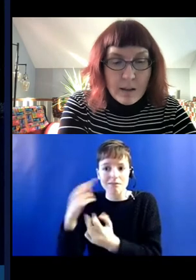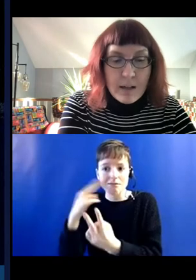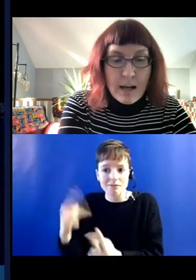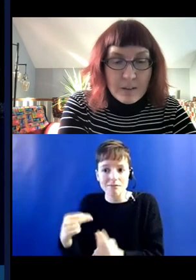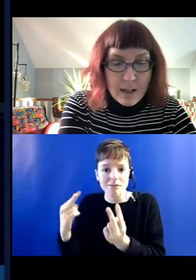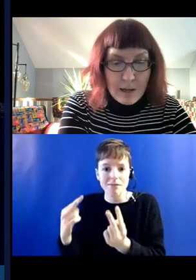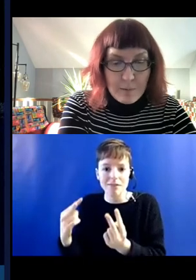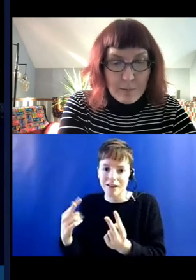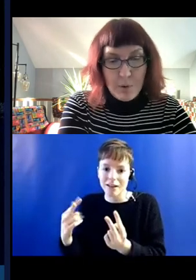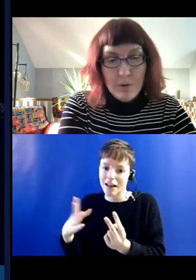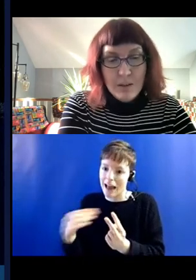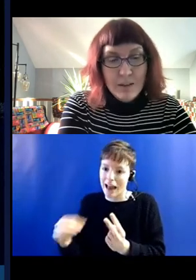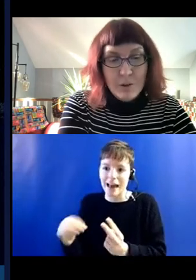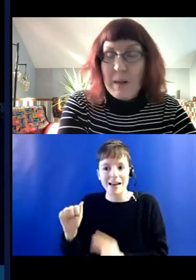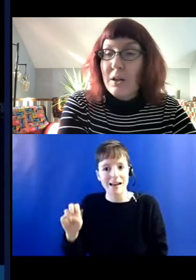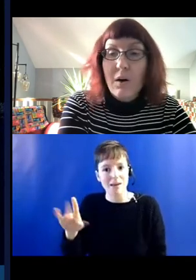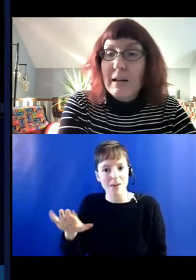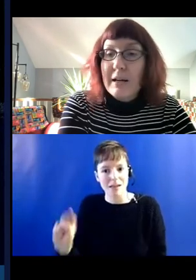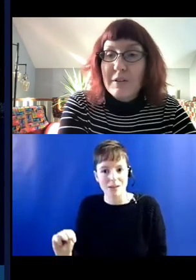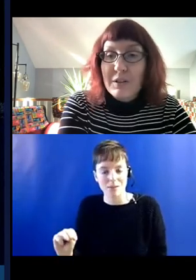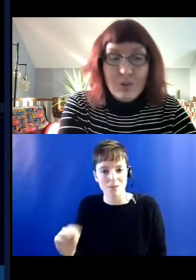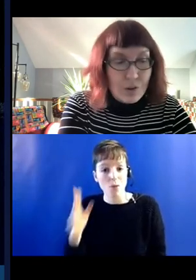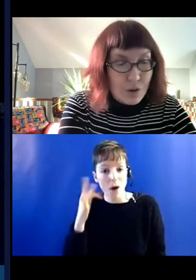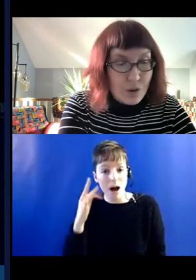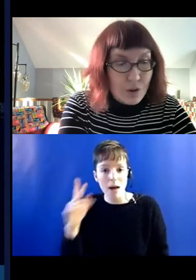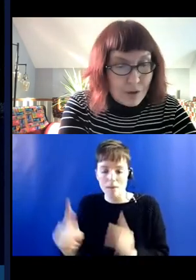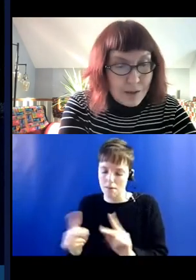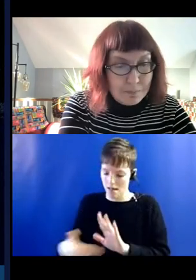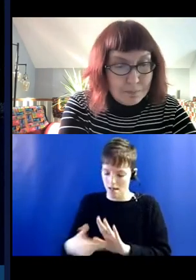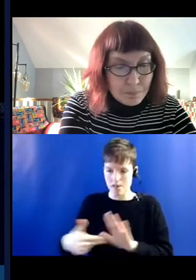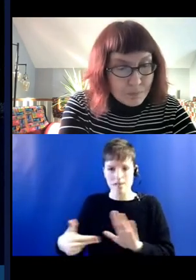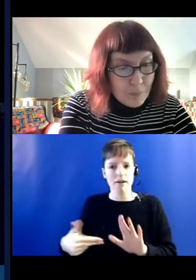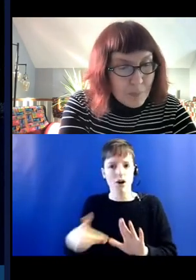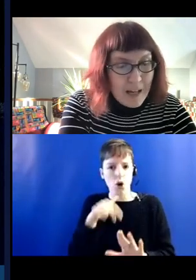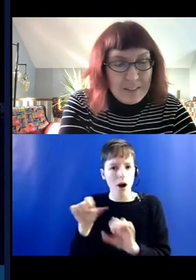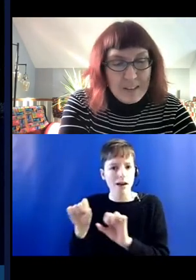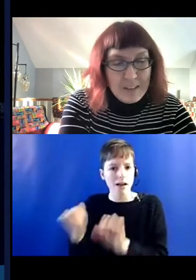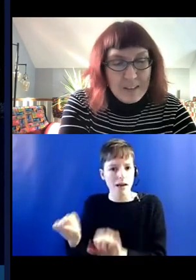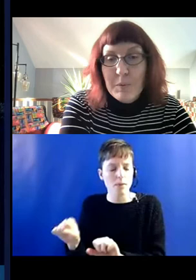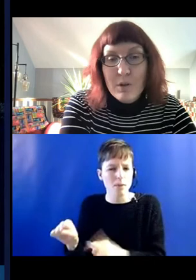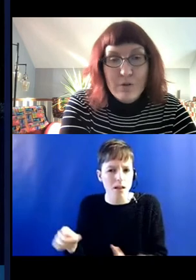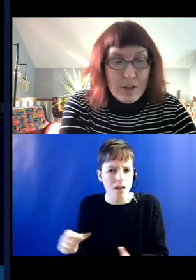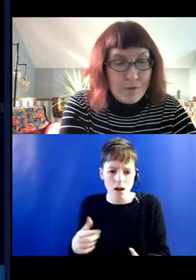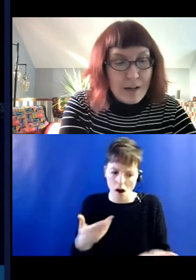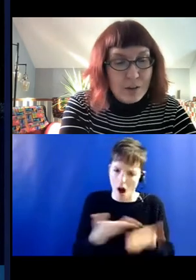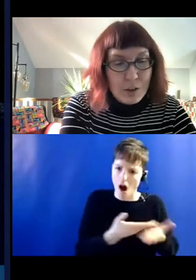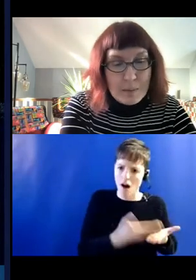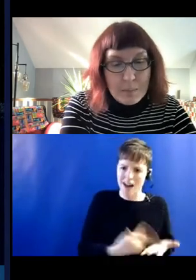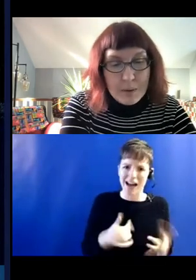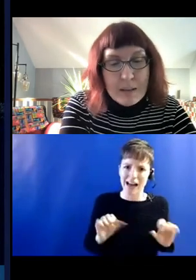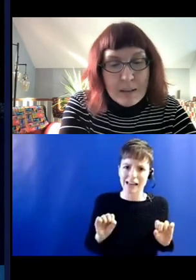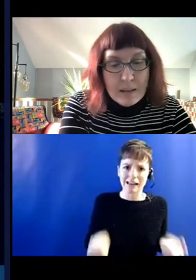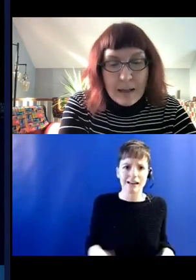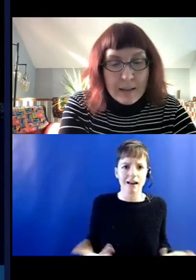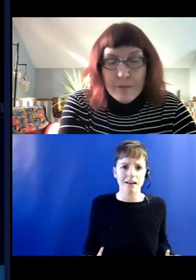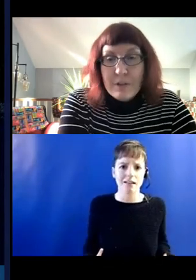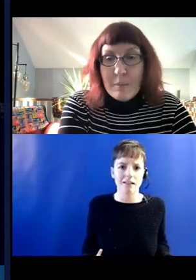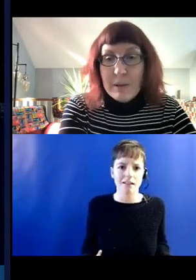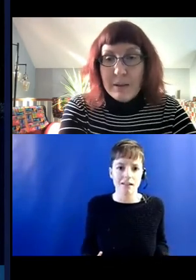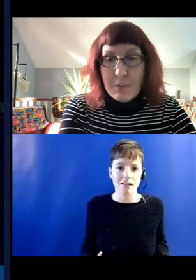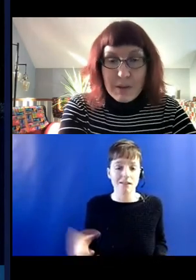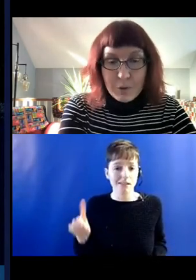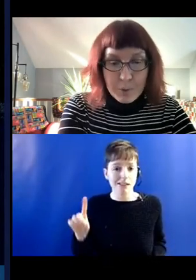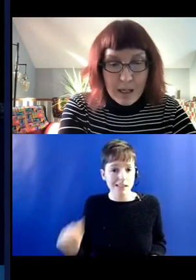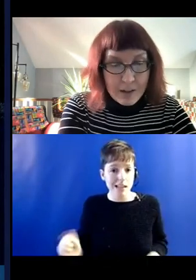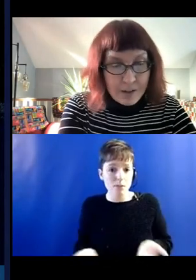am not as capable, despite all evidence to the contrary. As a disabled contract faculty member, I live